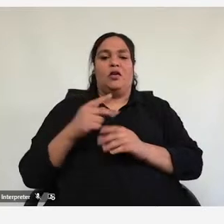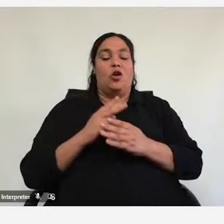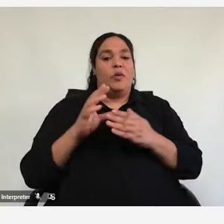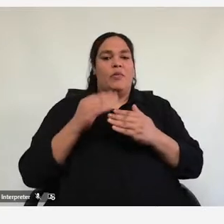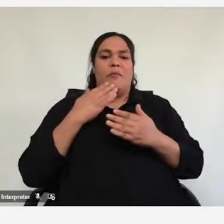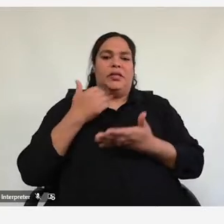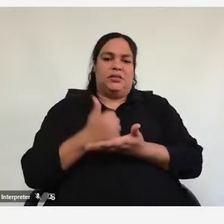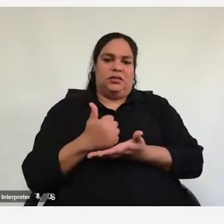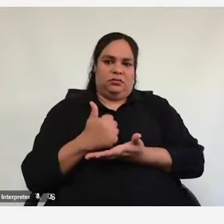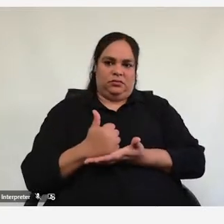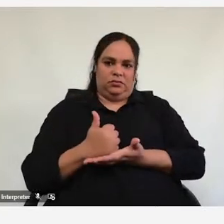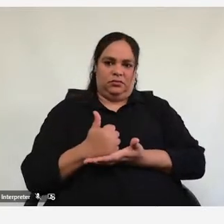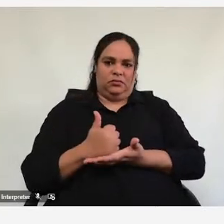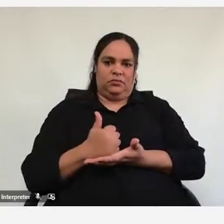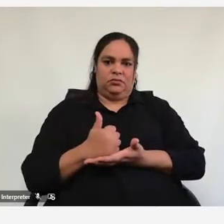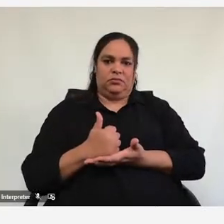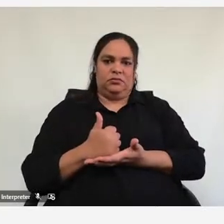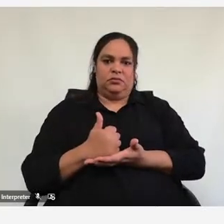your seat.